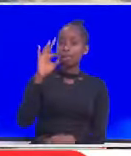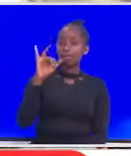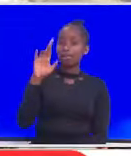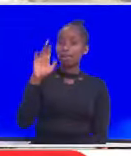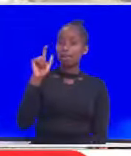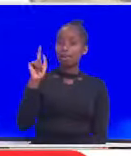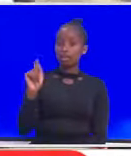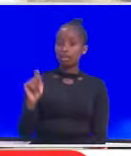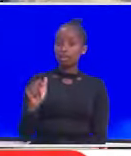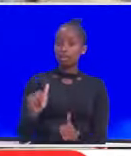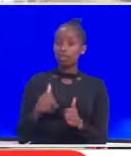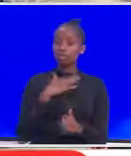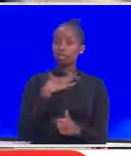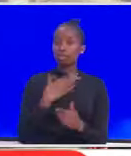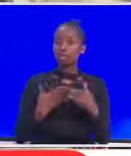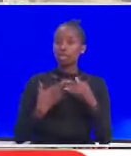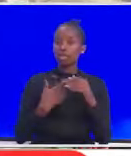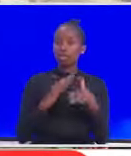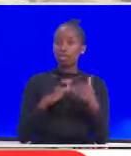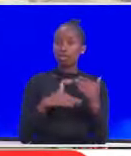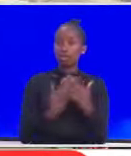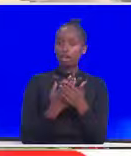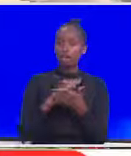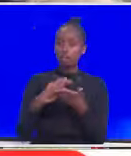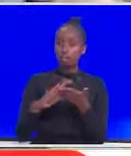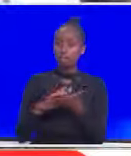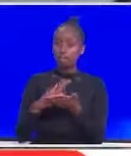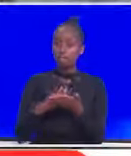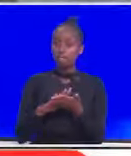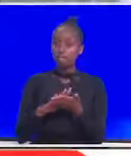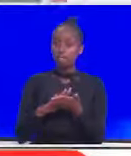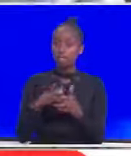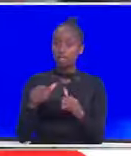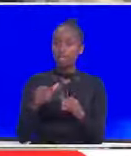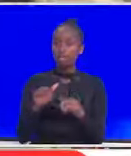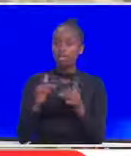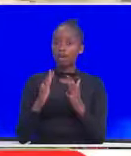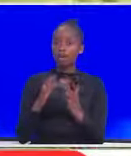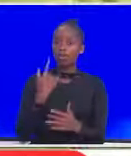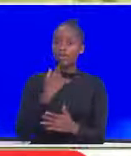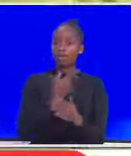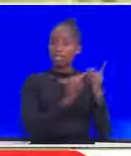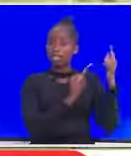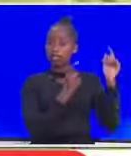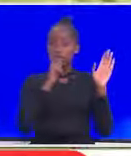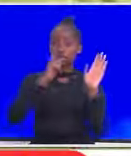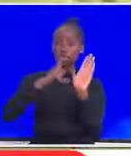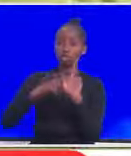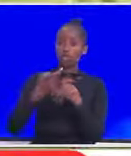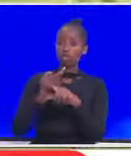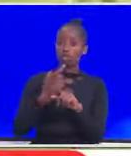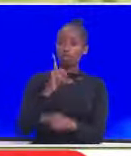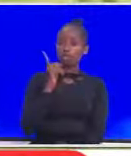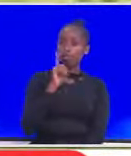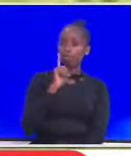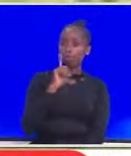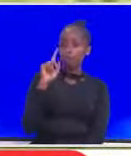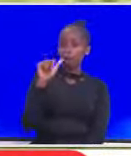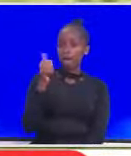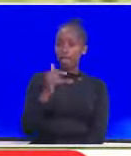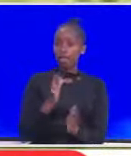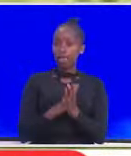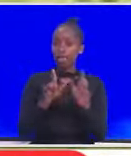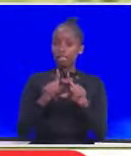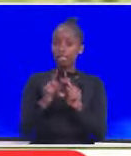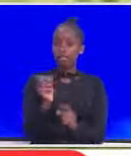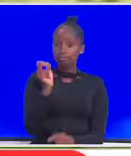up of the local club's based players with foreign-based ones, expected to join the rest from tomorrow. And of course, Harambee Stars will leave